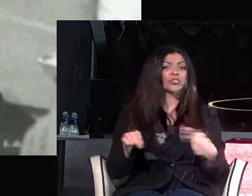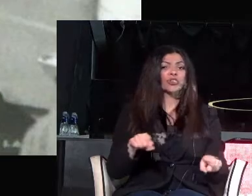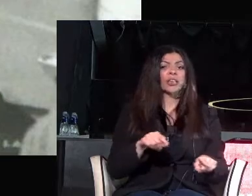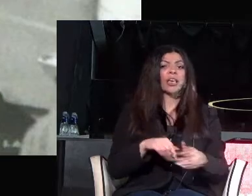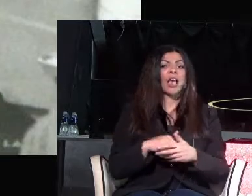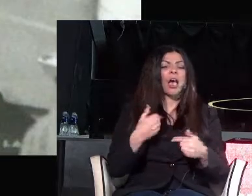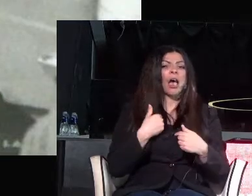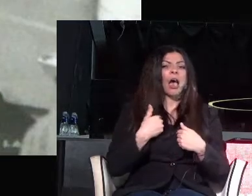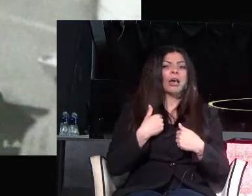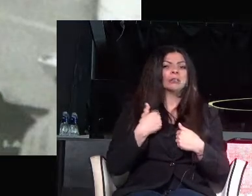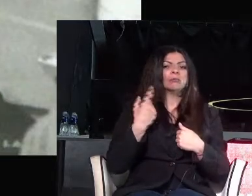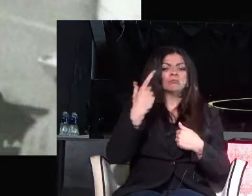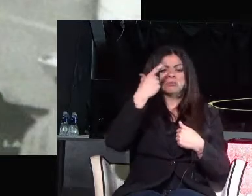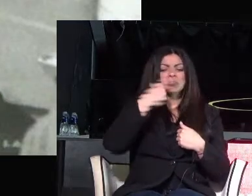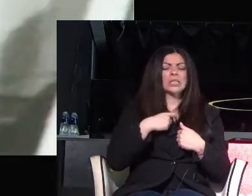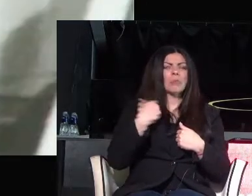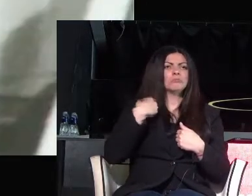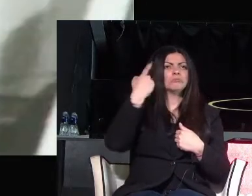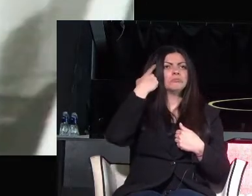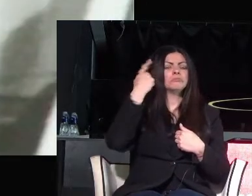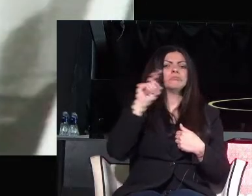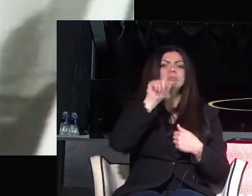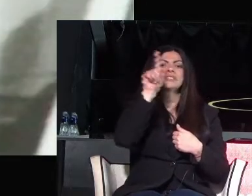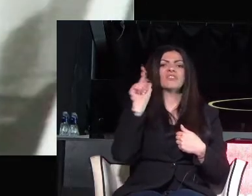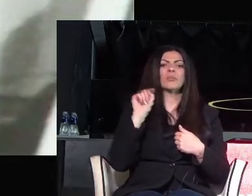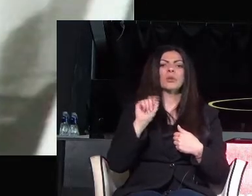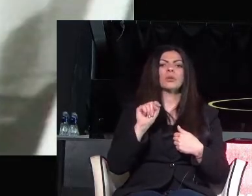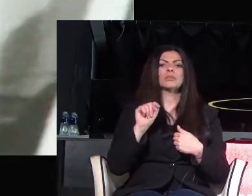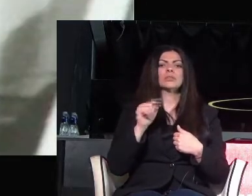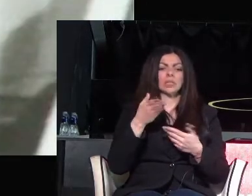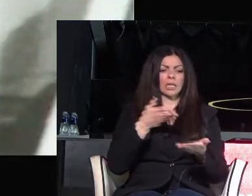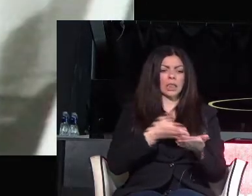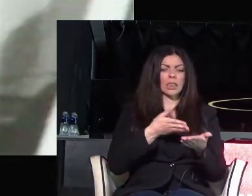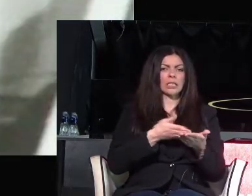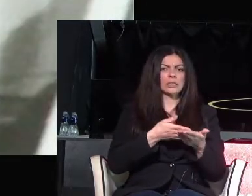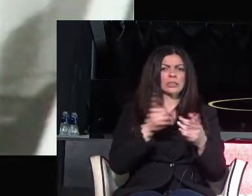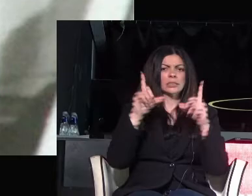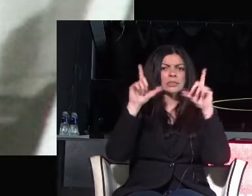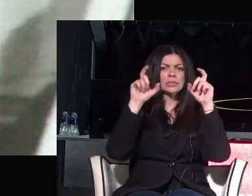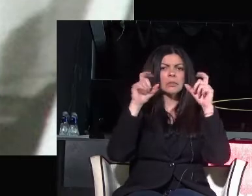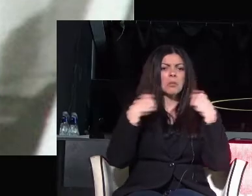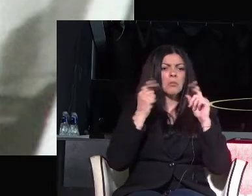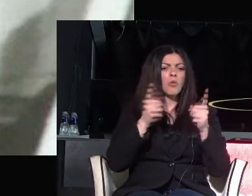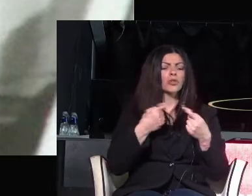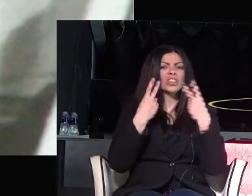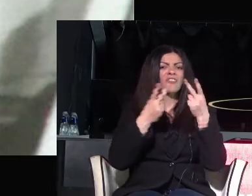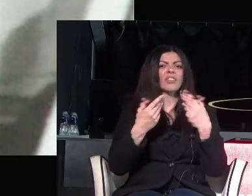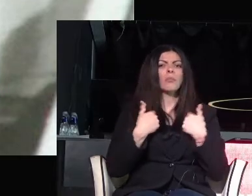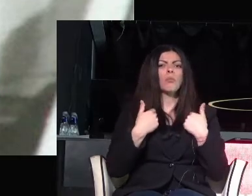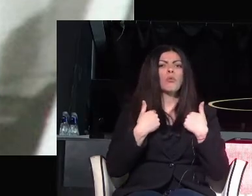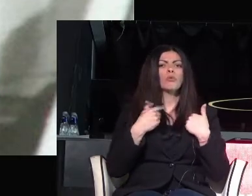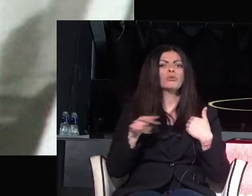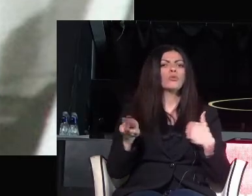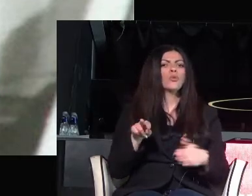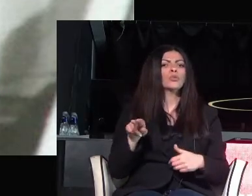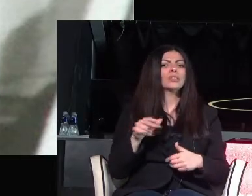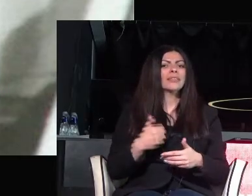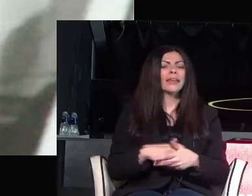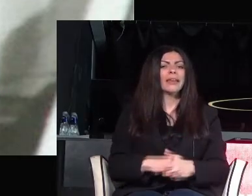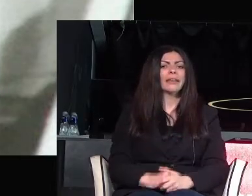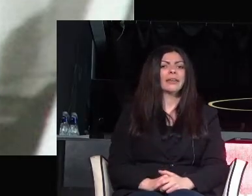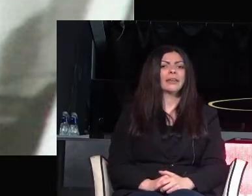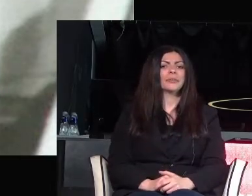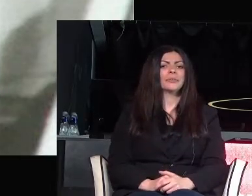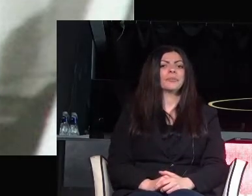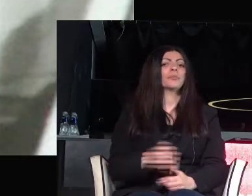my parents at one of these images. Who would be these people looking at the row, and